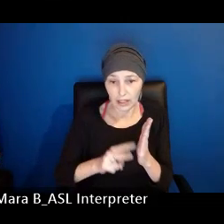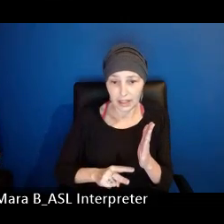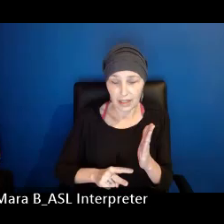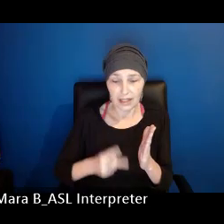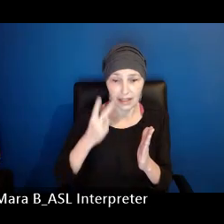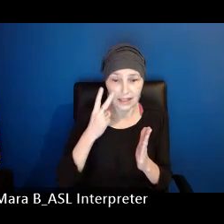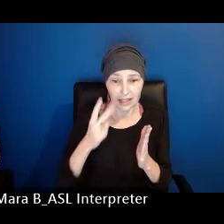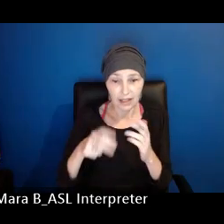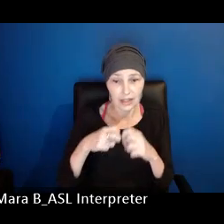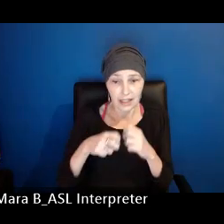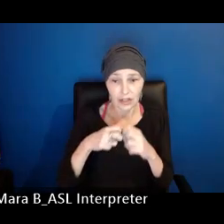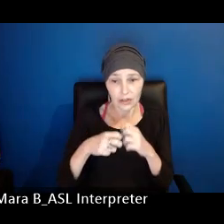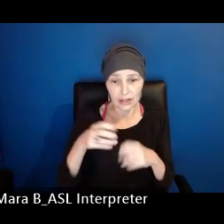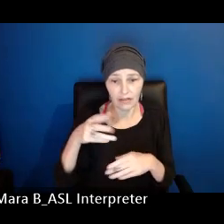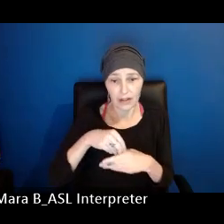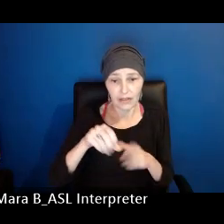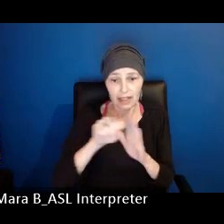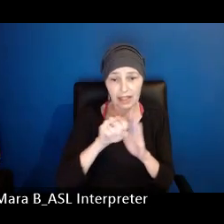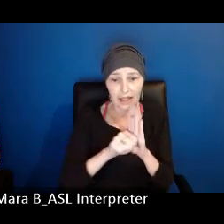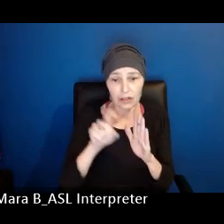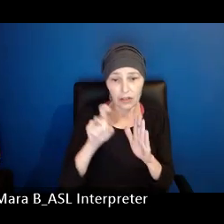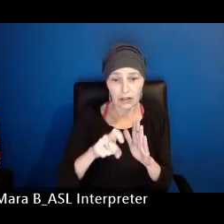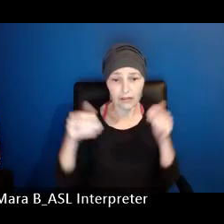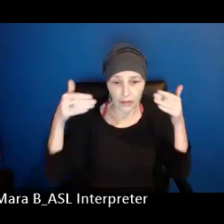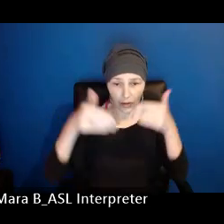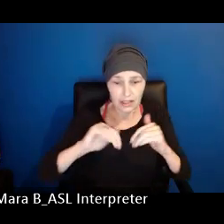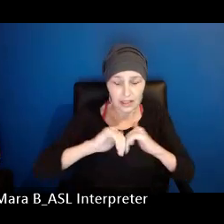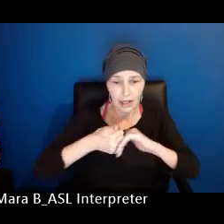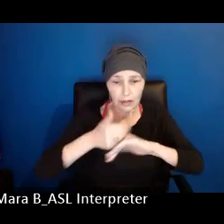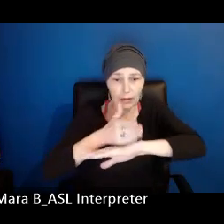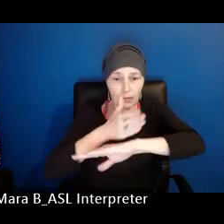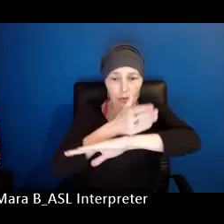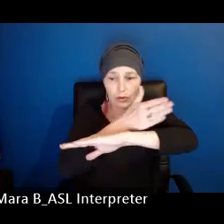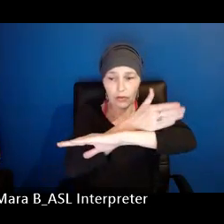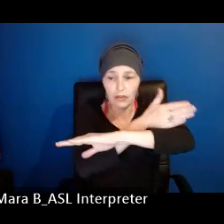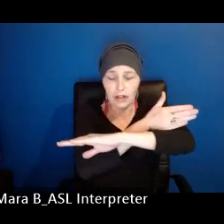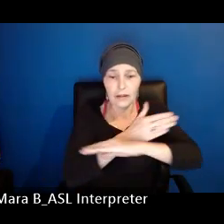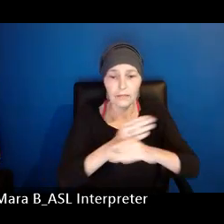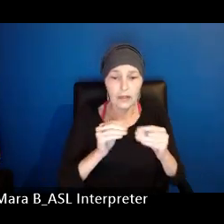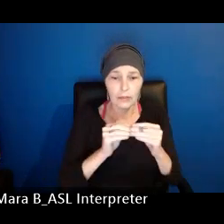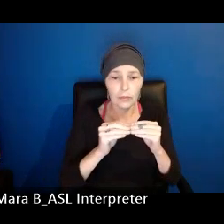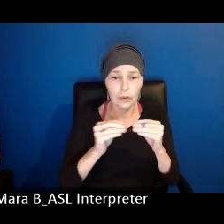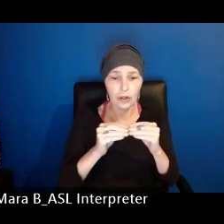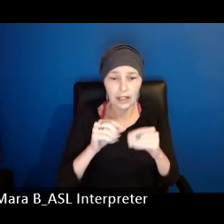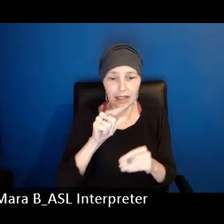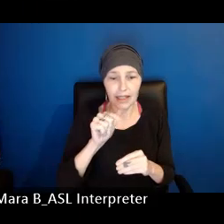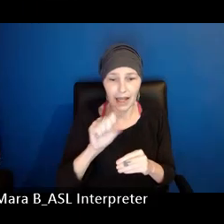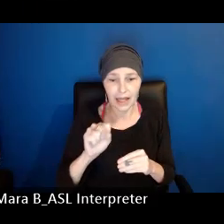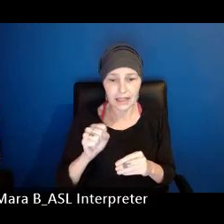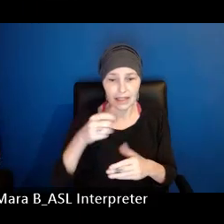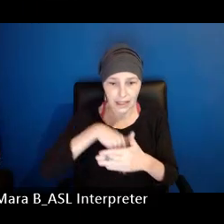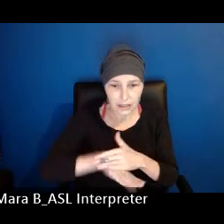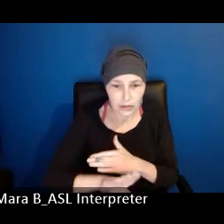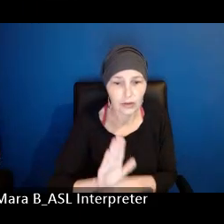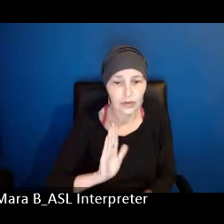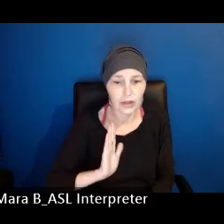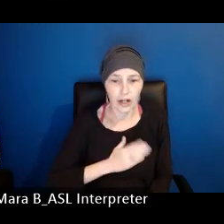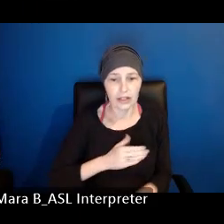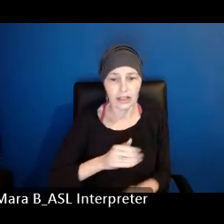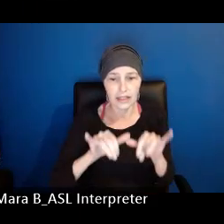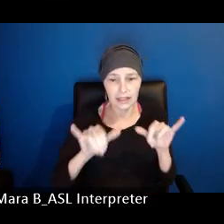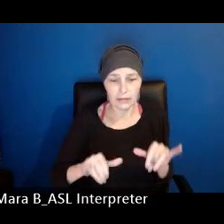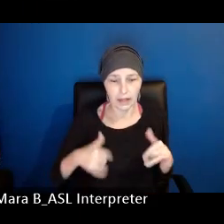think the state should be focused on improving getting more gas into our system than otherwise. I'll stop